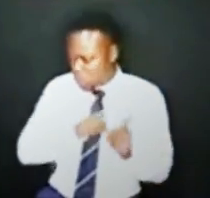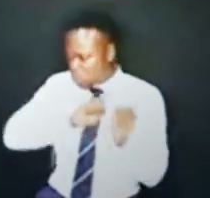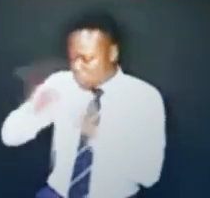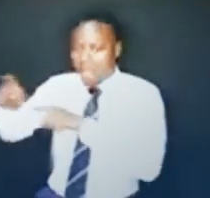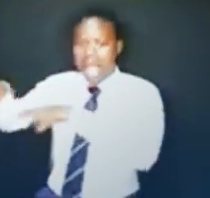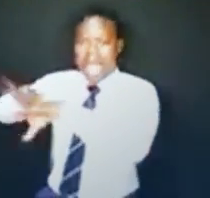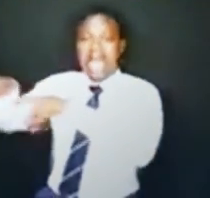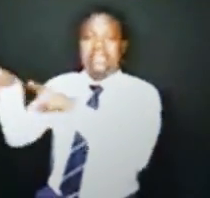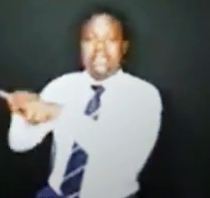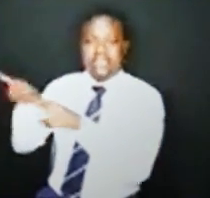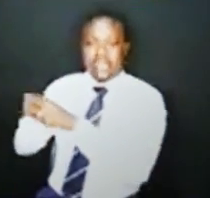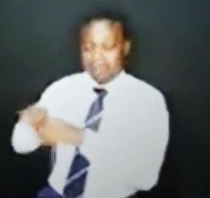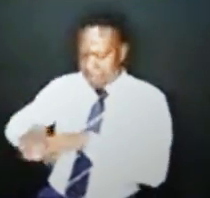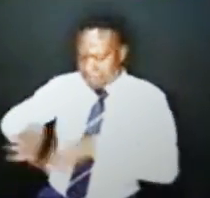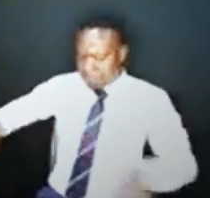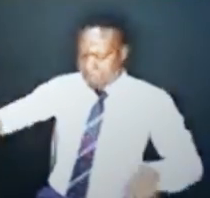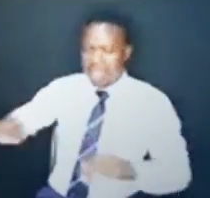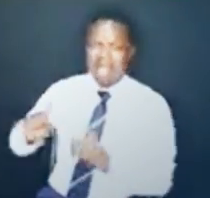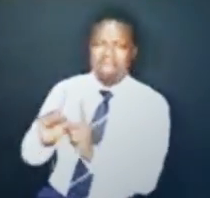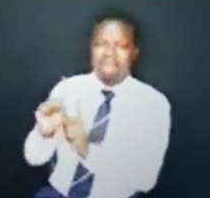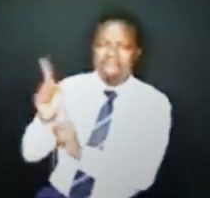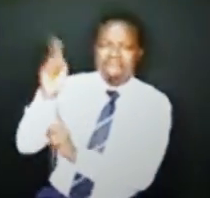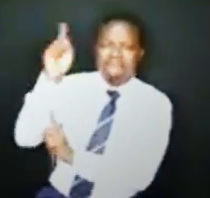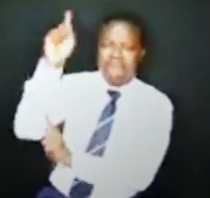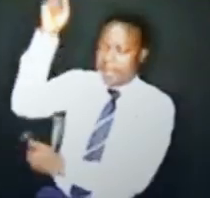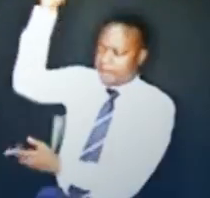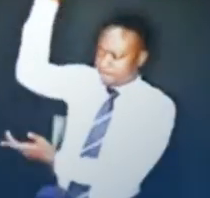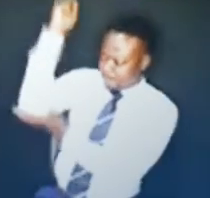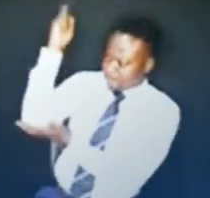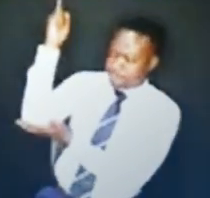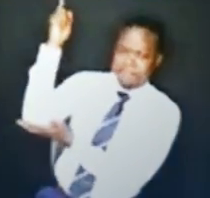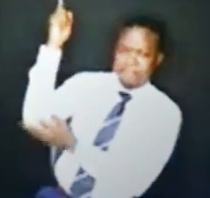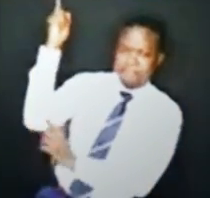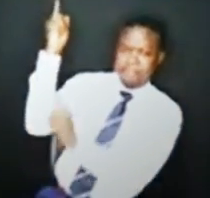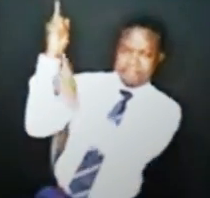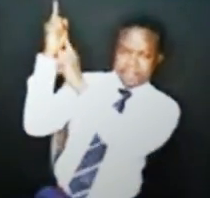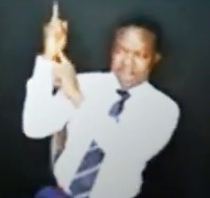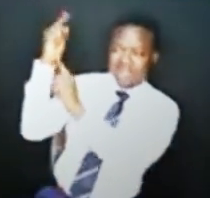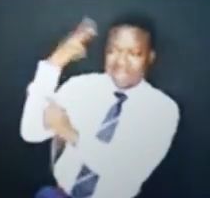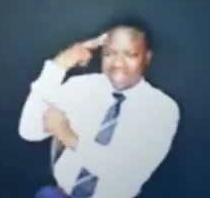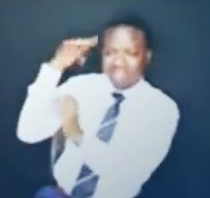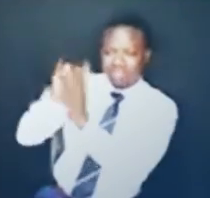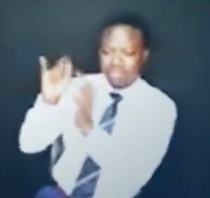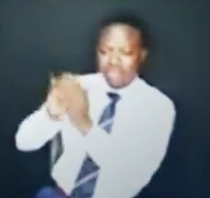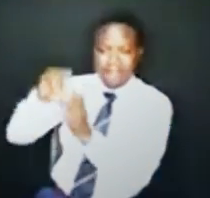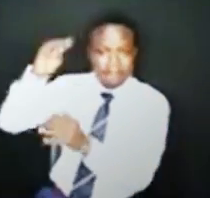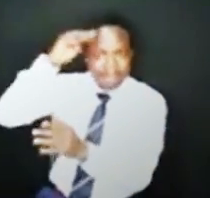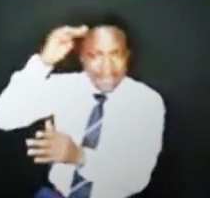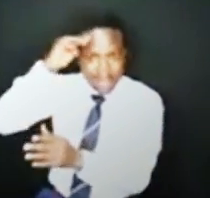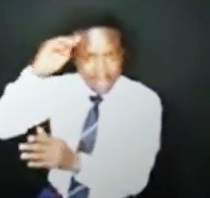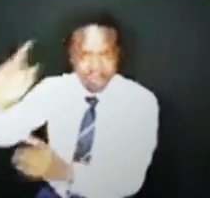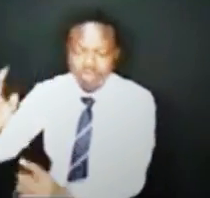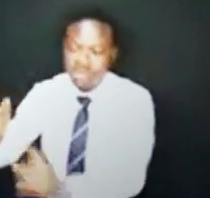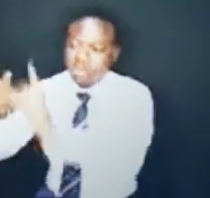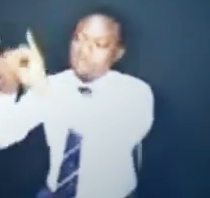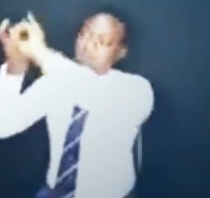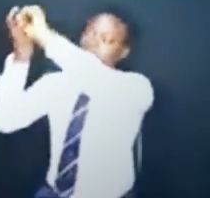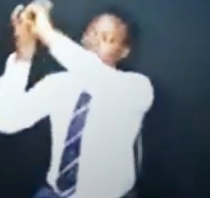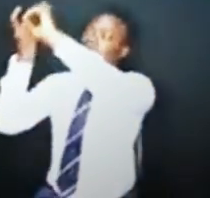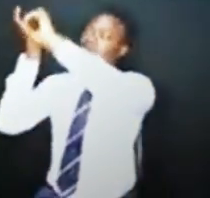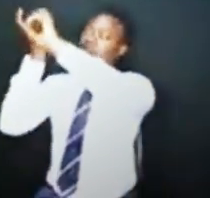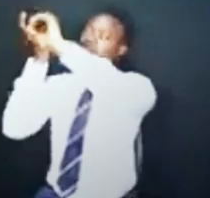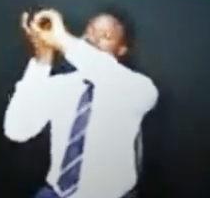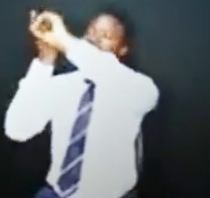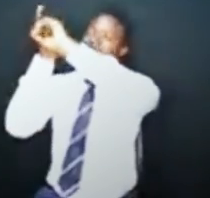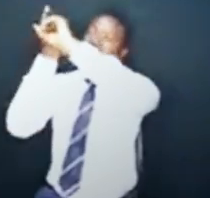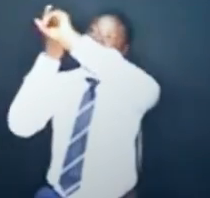oma wo yedua no. Haman had a pole set up to hang Mordecai just because Mordecai would not bow